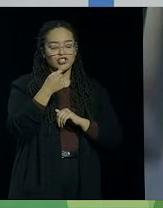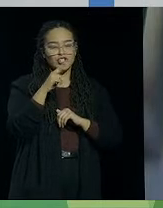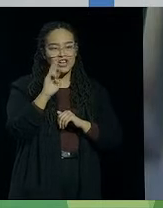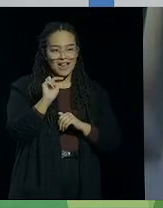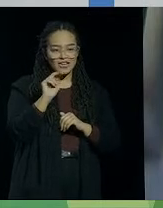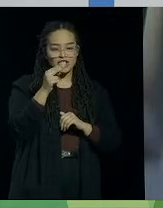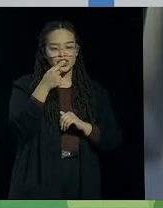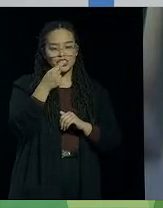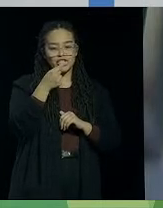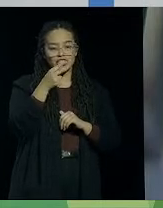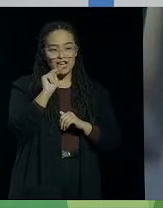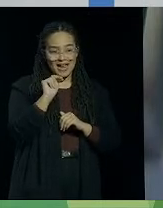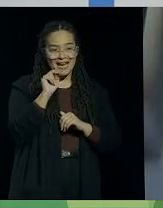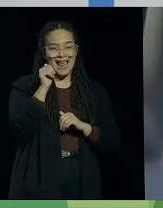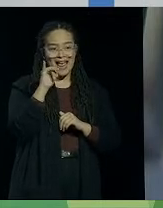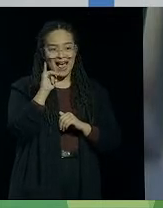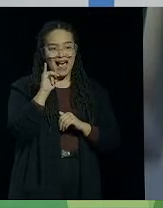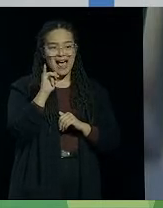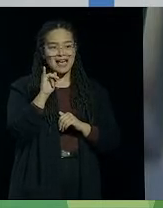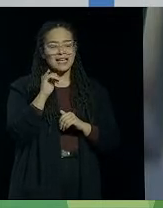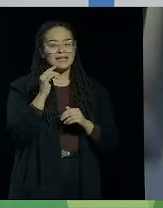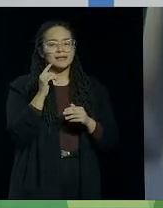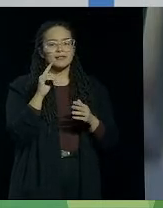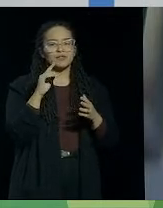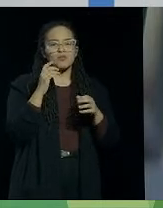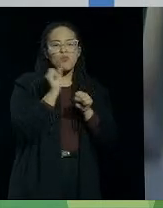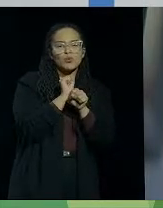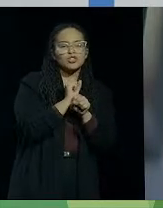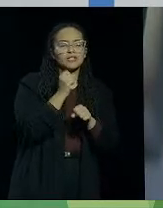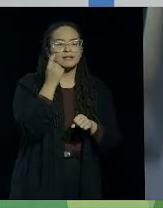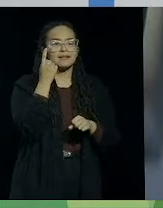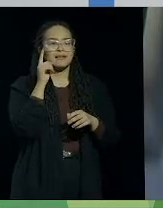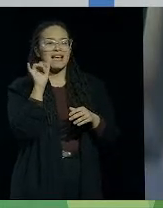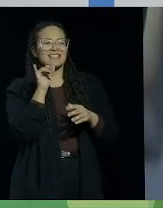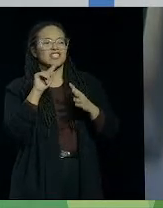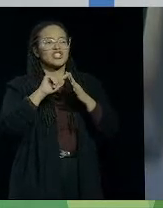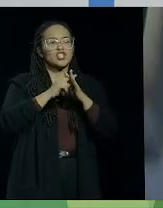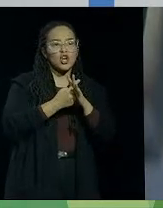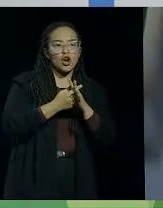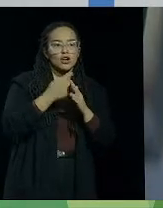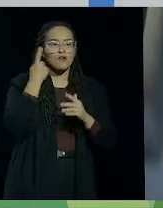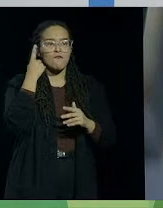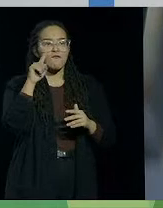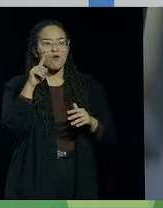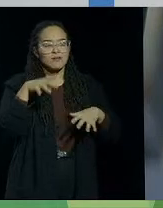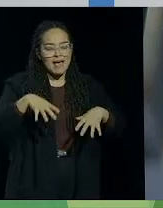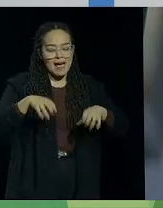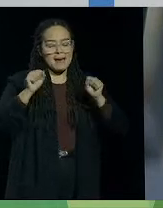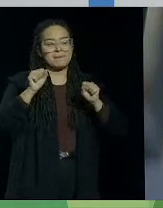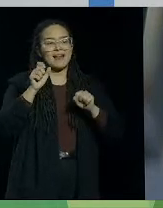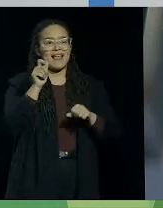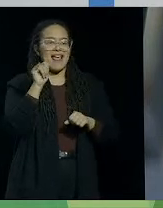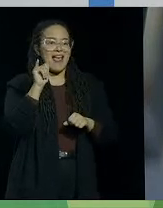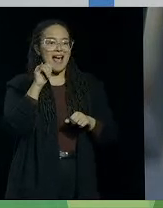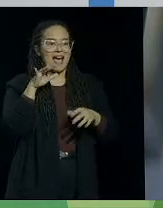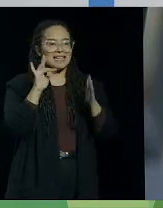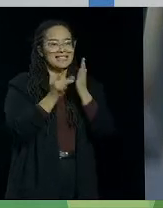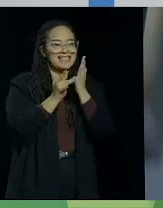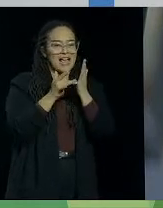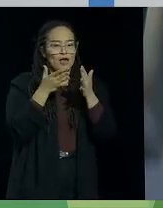seeing how Gen AI is acting as a catalyst for a rapid uptake of AI